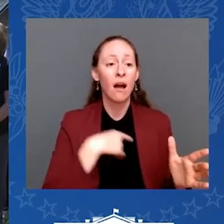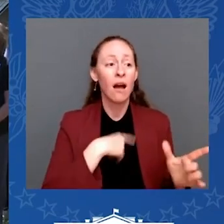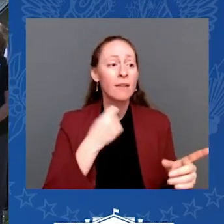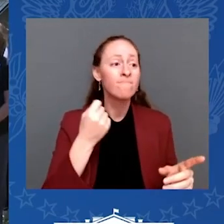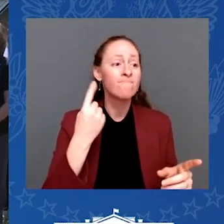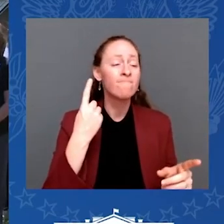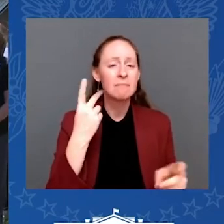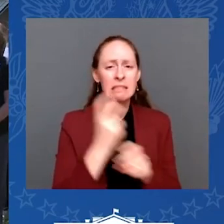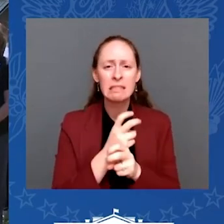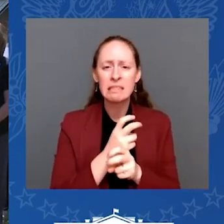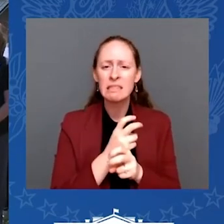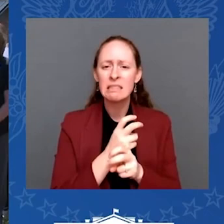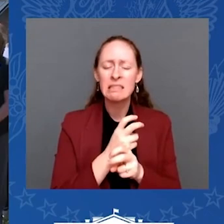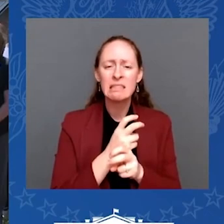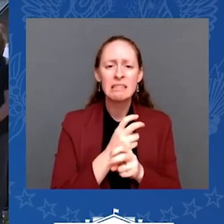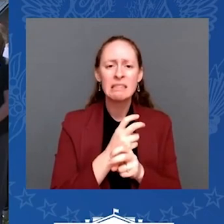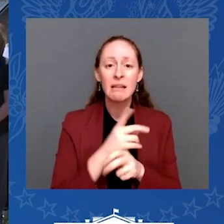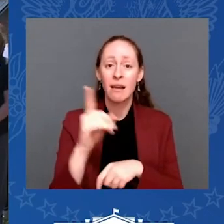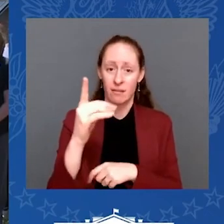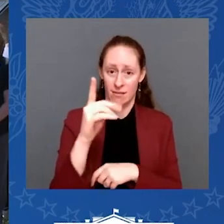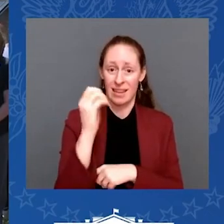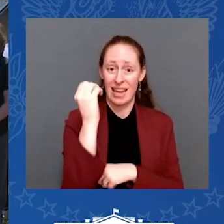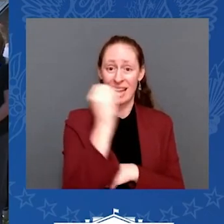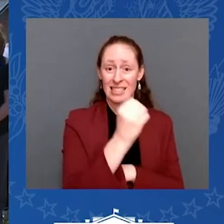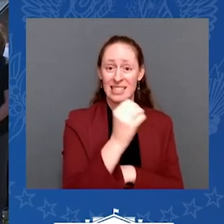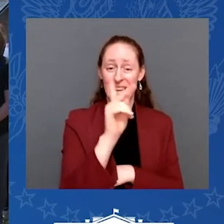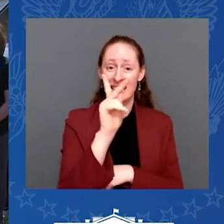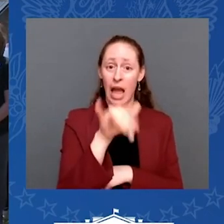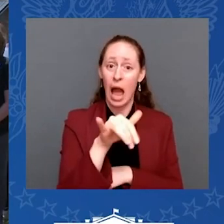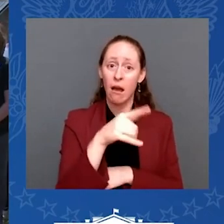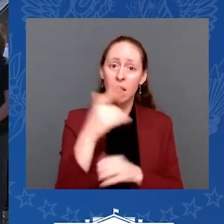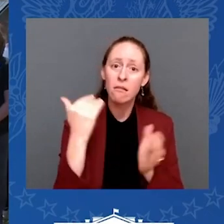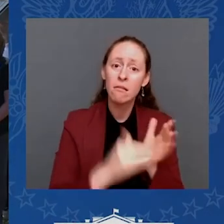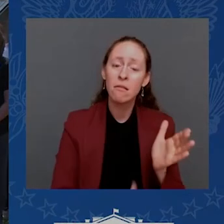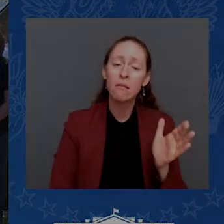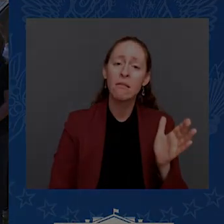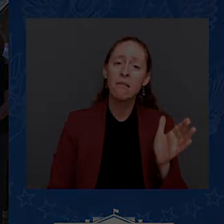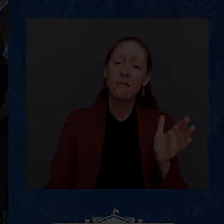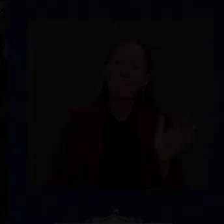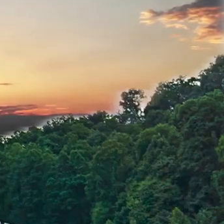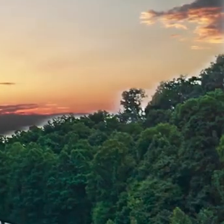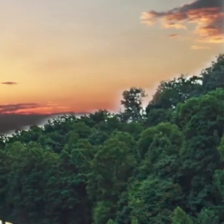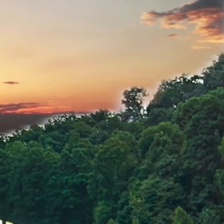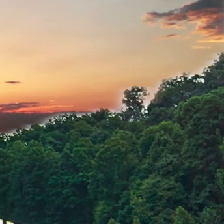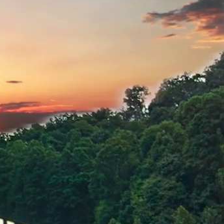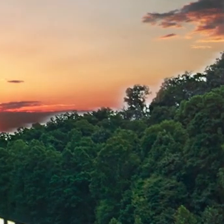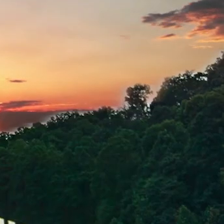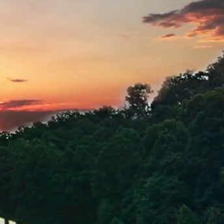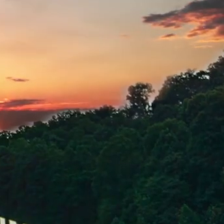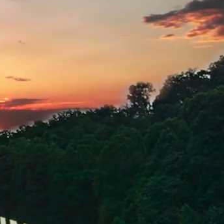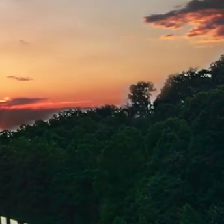anything like the historic flooding that hit us on the night of July 26th.